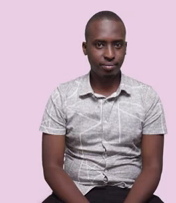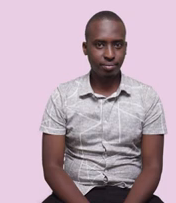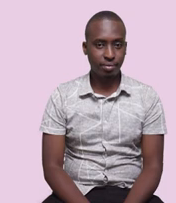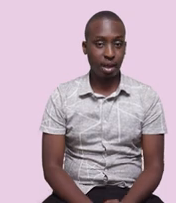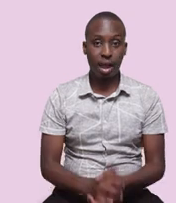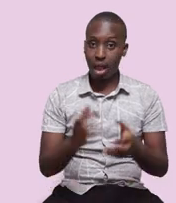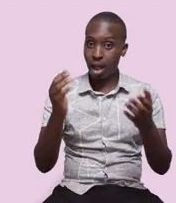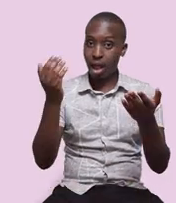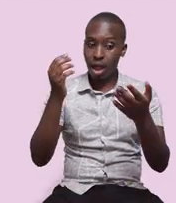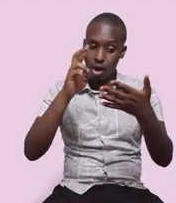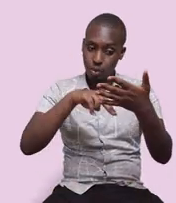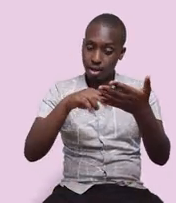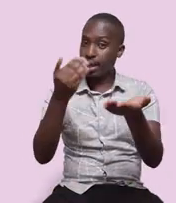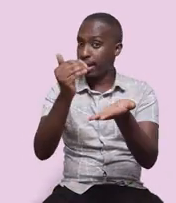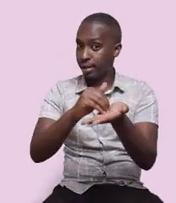Read again.